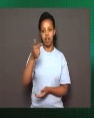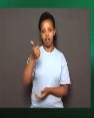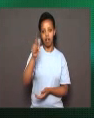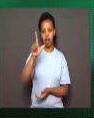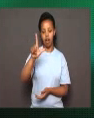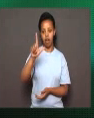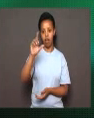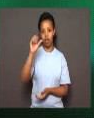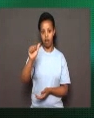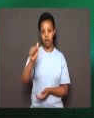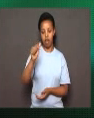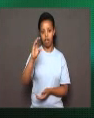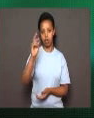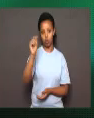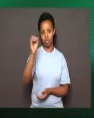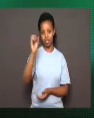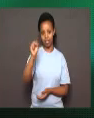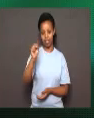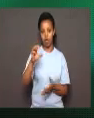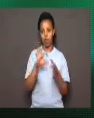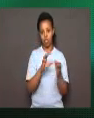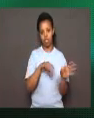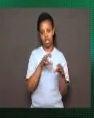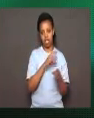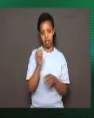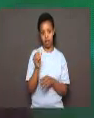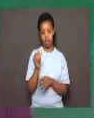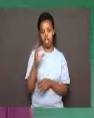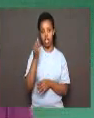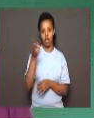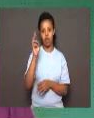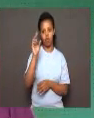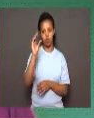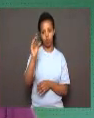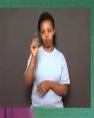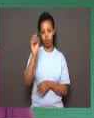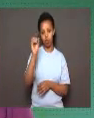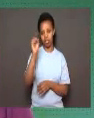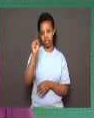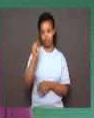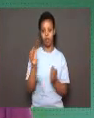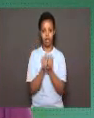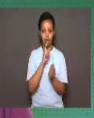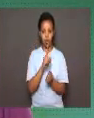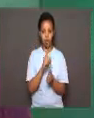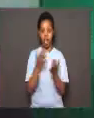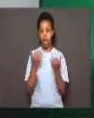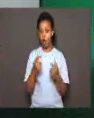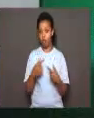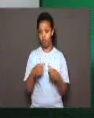and sucrose-glucose bonded with fructose. Shall we continue the lesson?